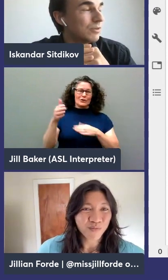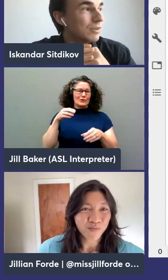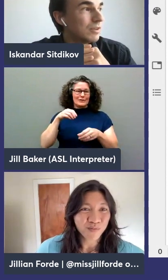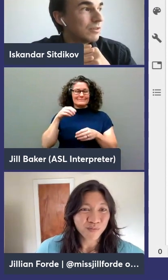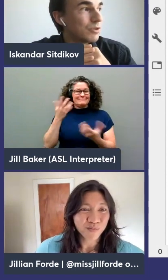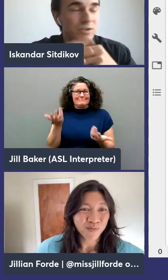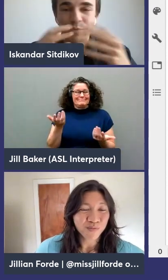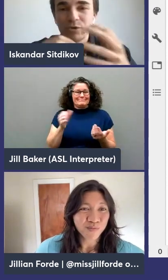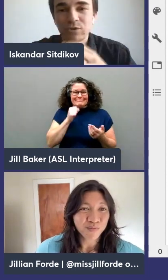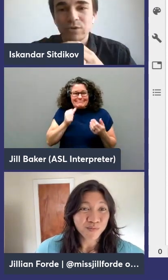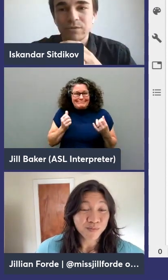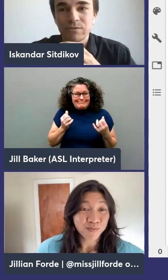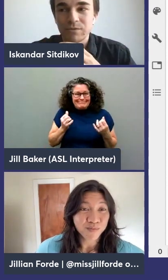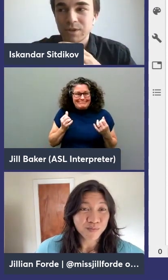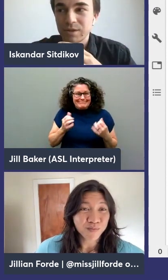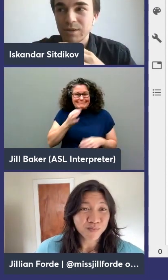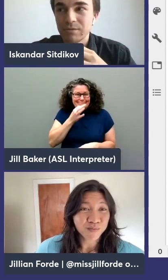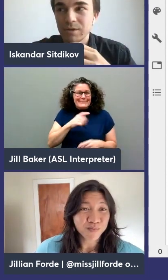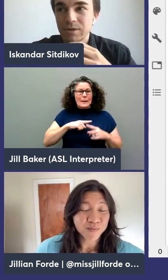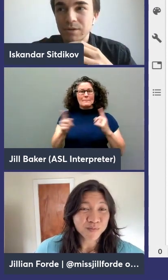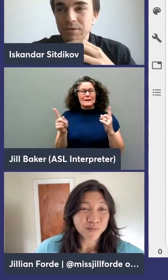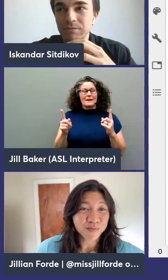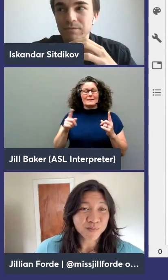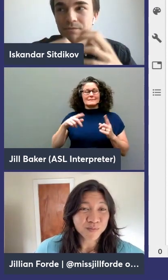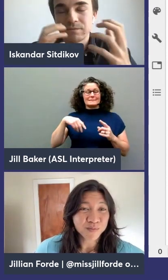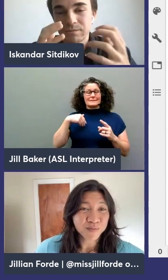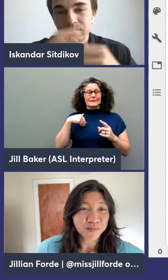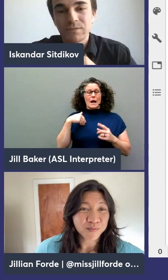right now there is a protocol that can